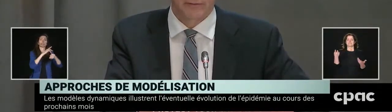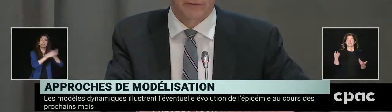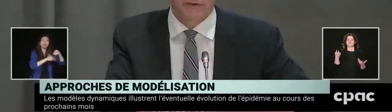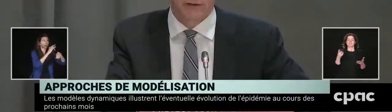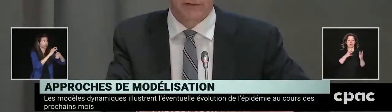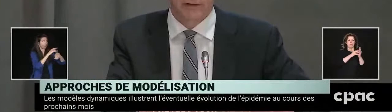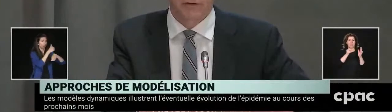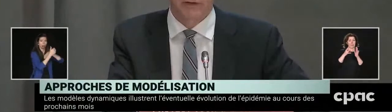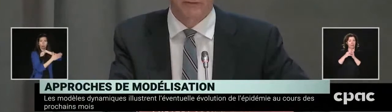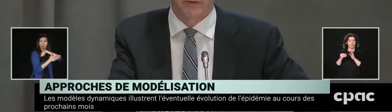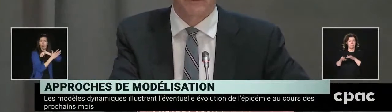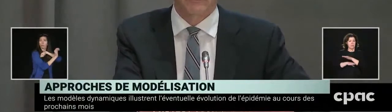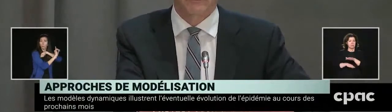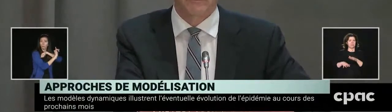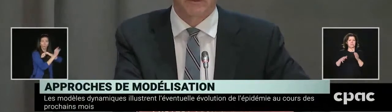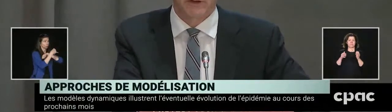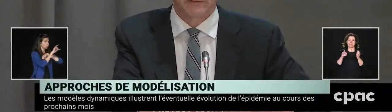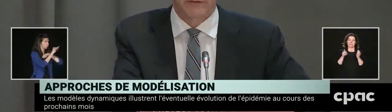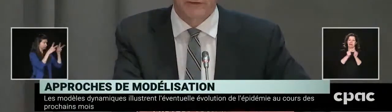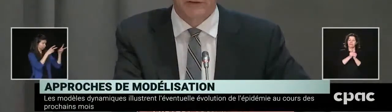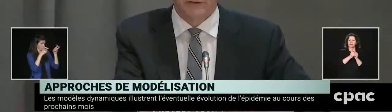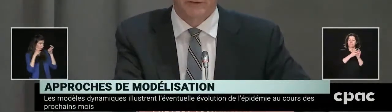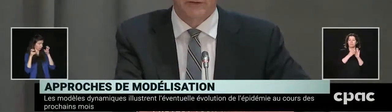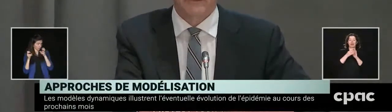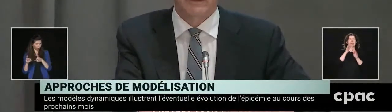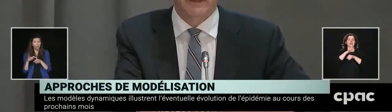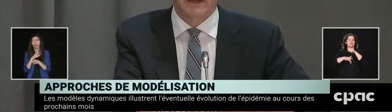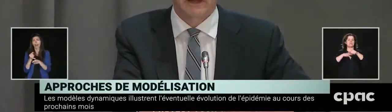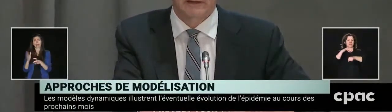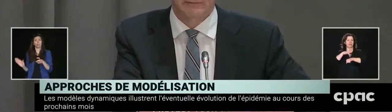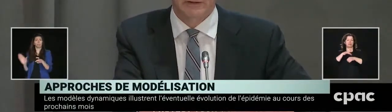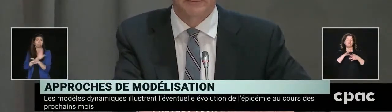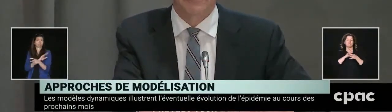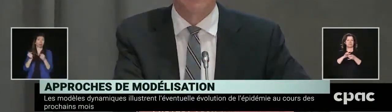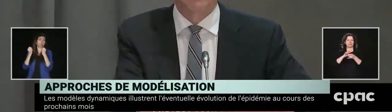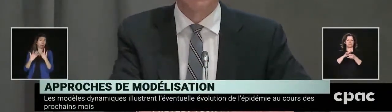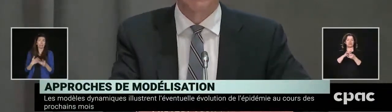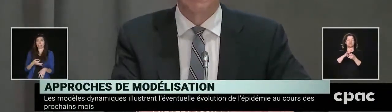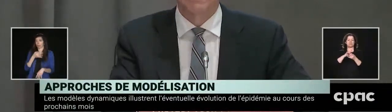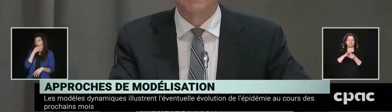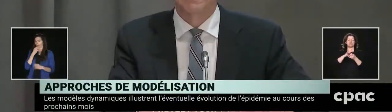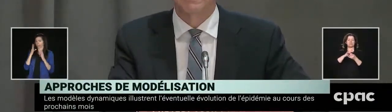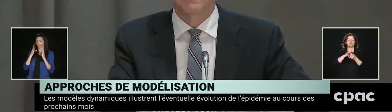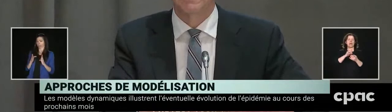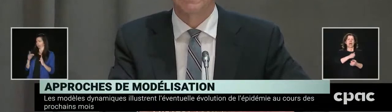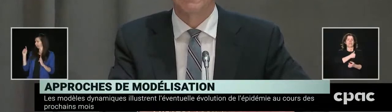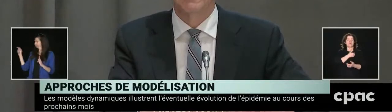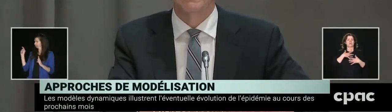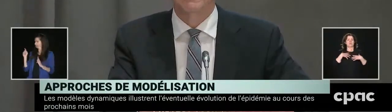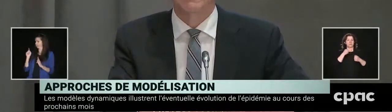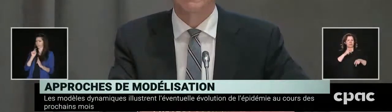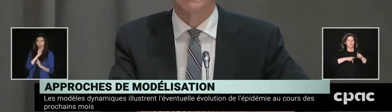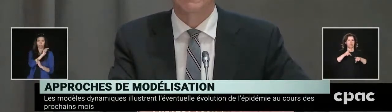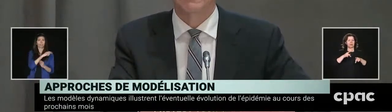the network of experts across the country they work with from both provinces and territories and academia.